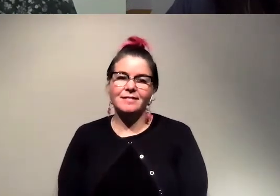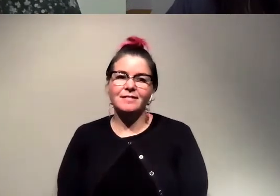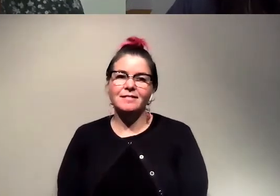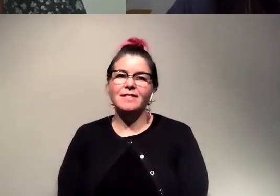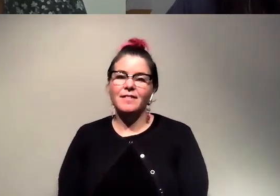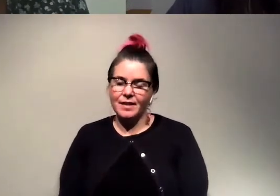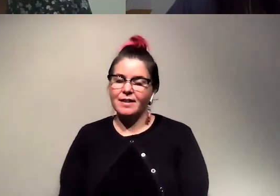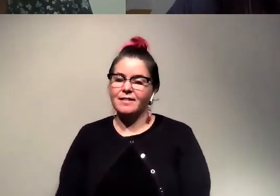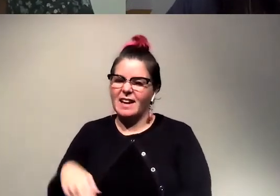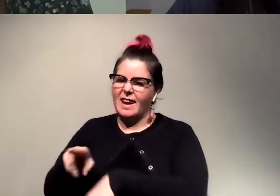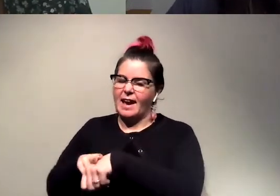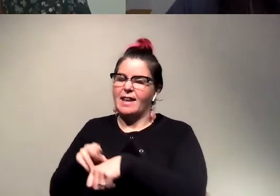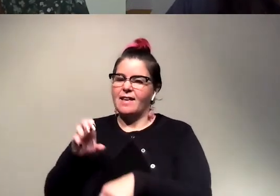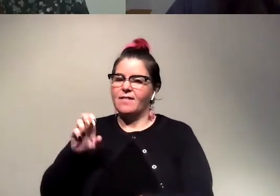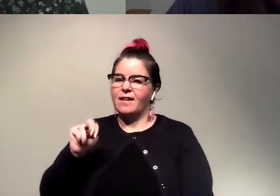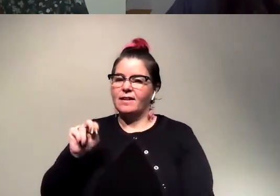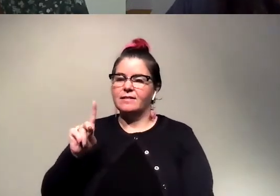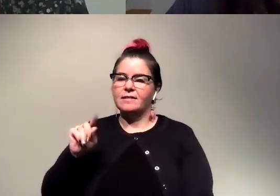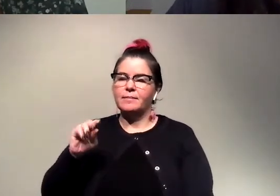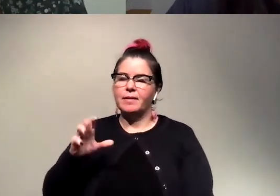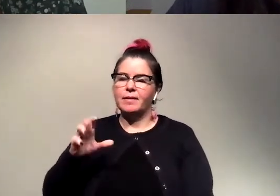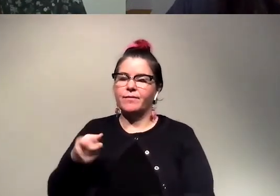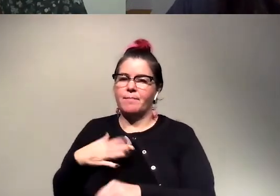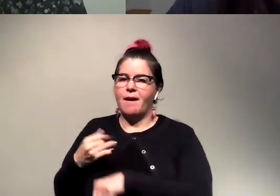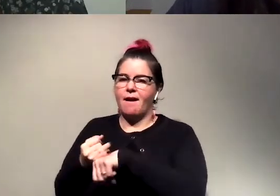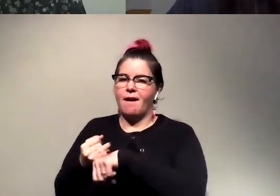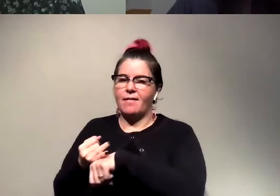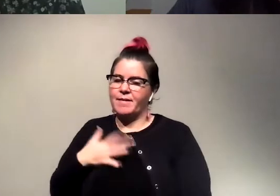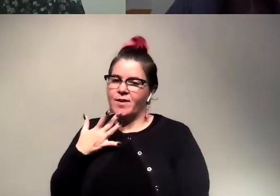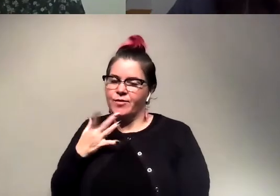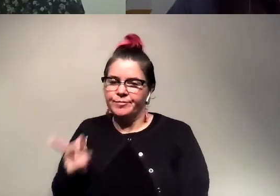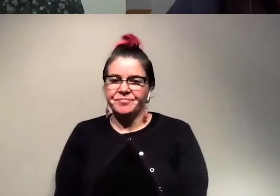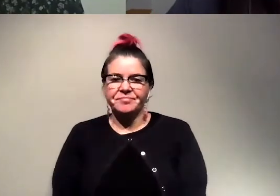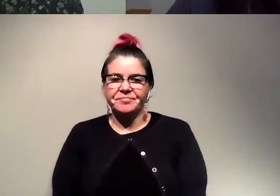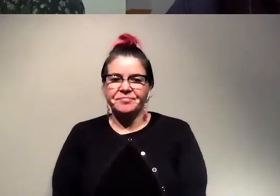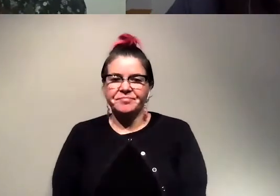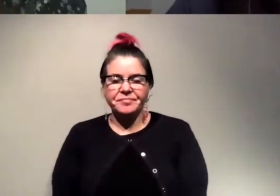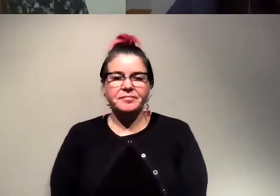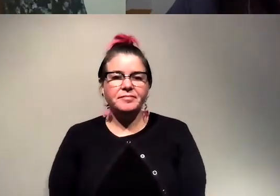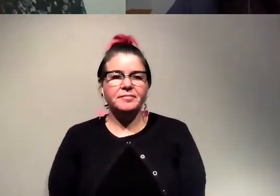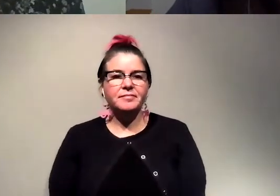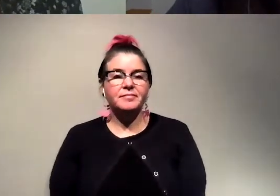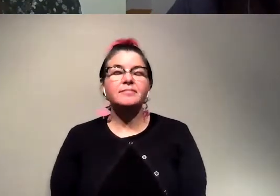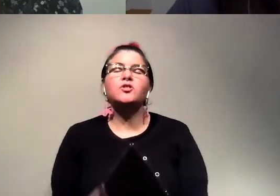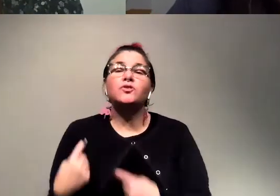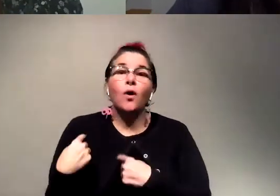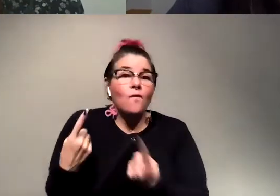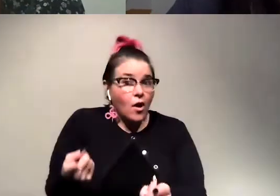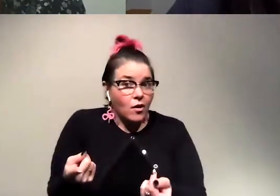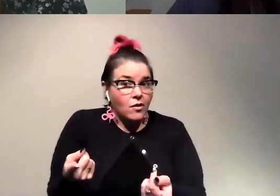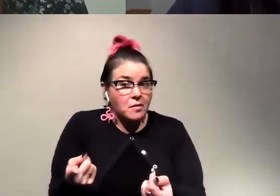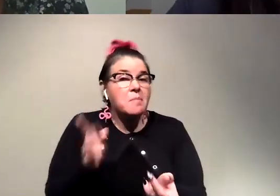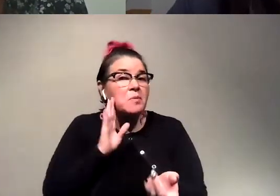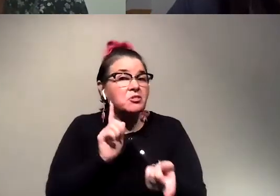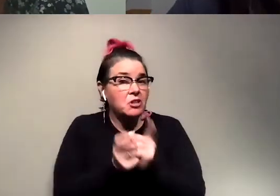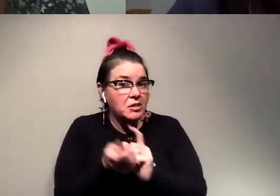Anole from my island, and I'm gonna say that is my favorite that I've worked with so far. So far, maybe it'll change,